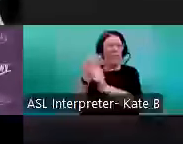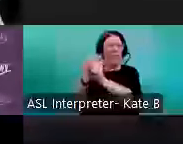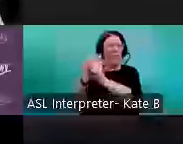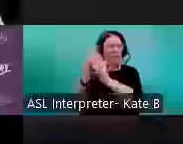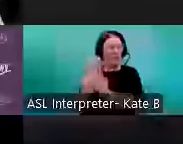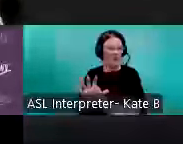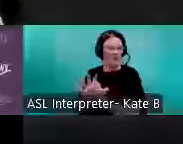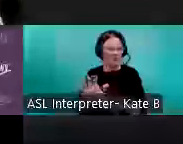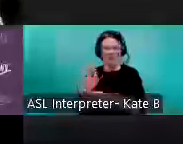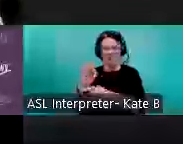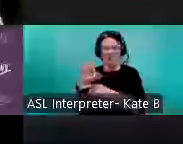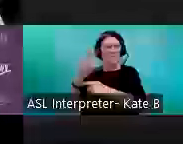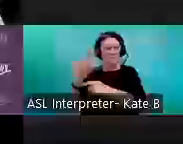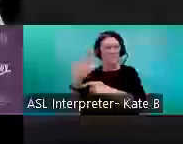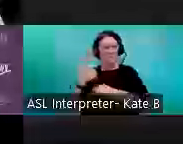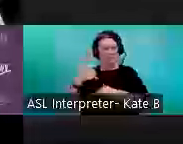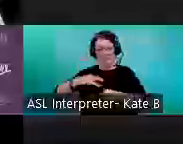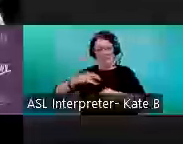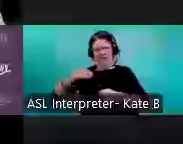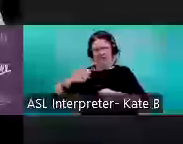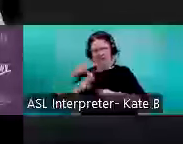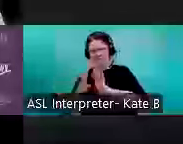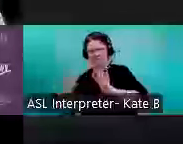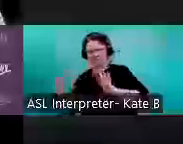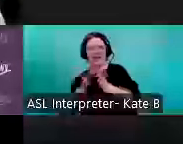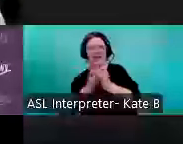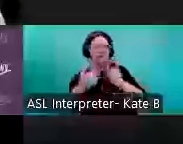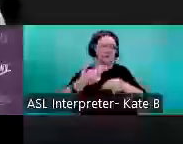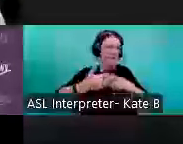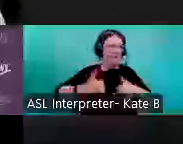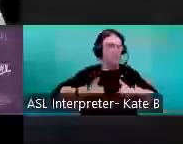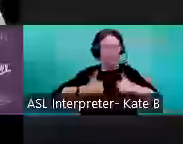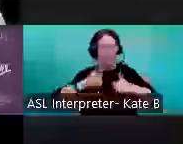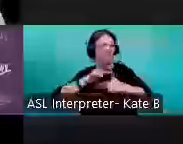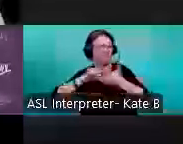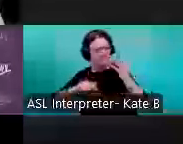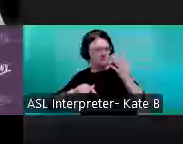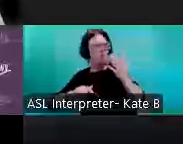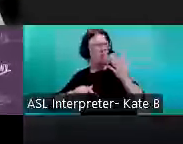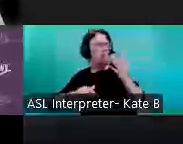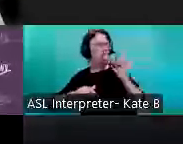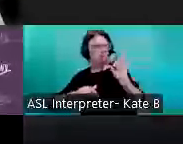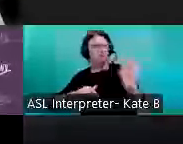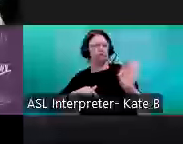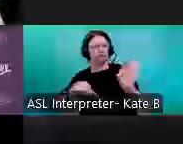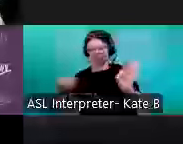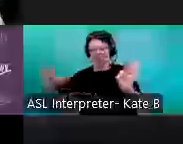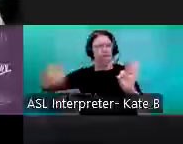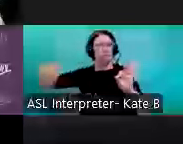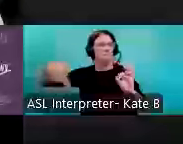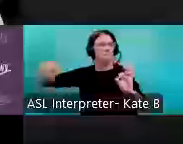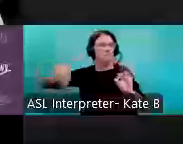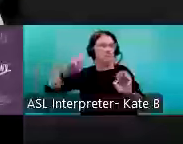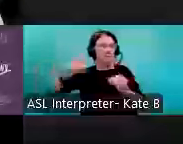ways that the safeguards that are in place, what's being done to make sure that voting is accessible for people, and then also to